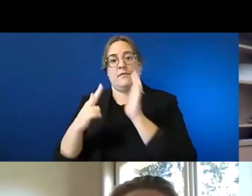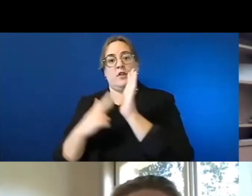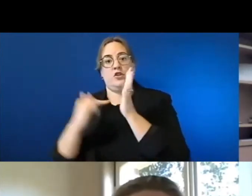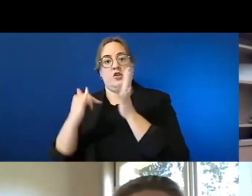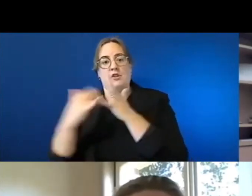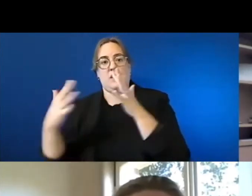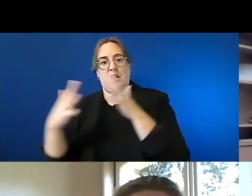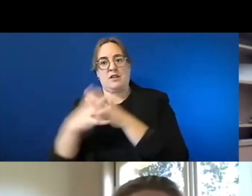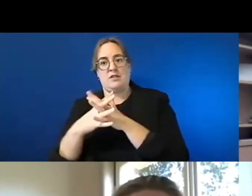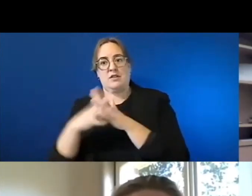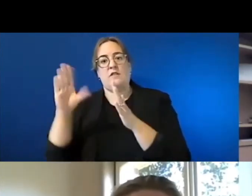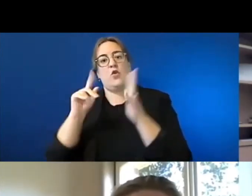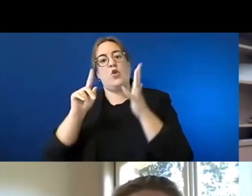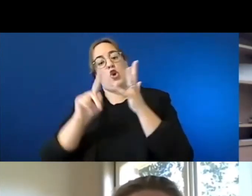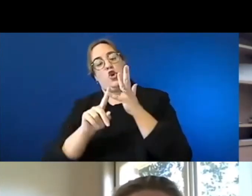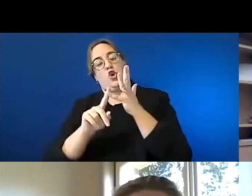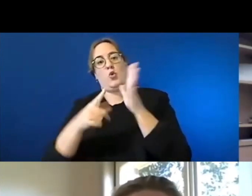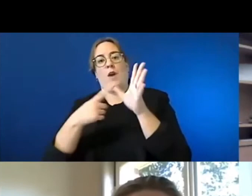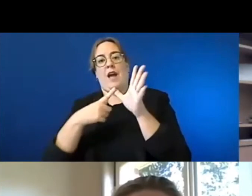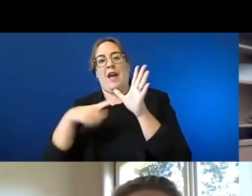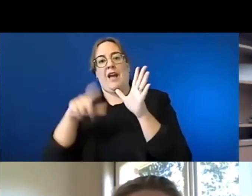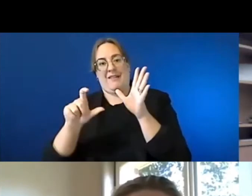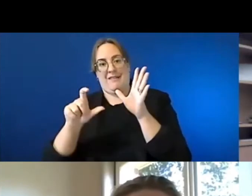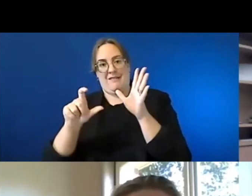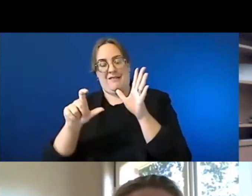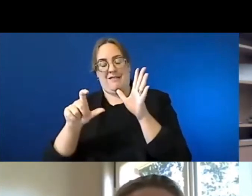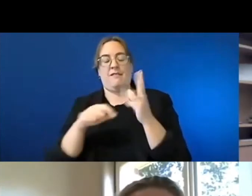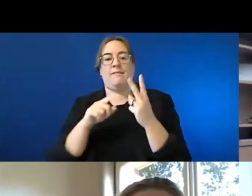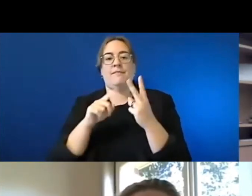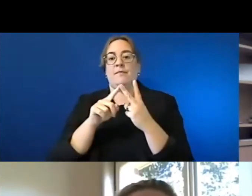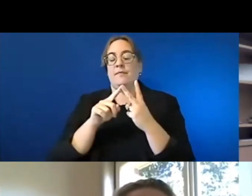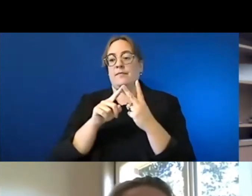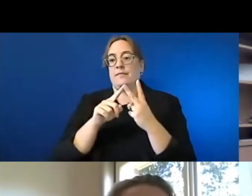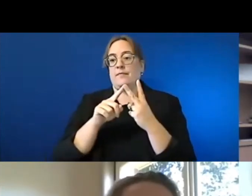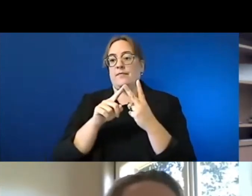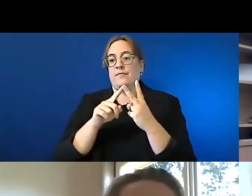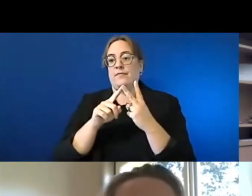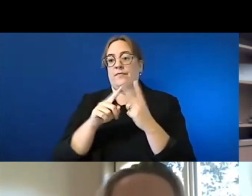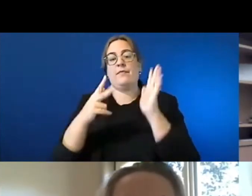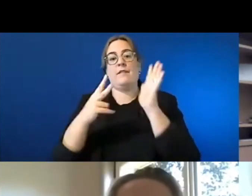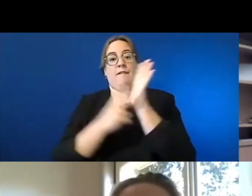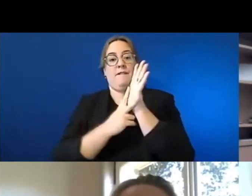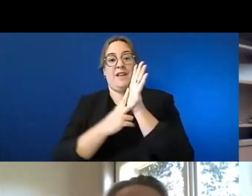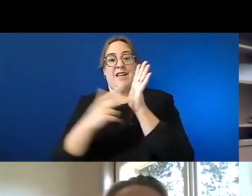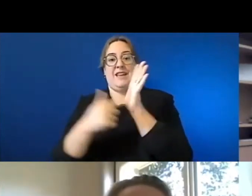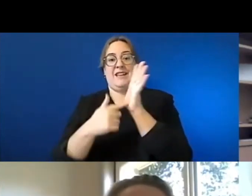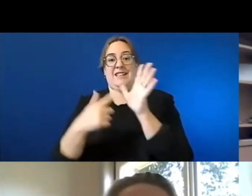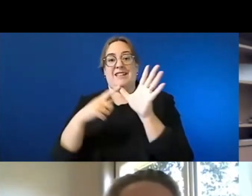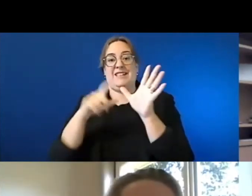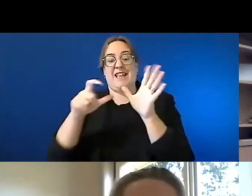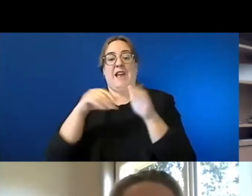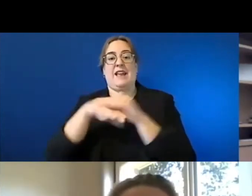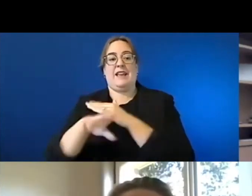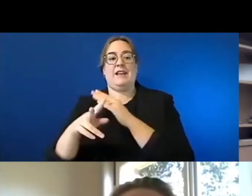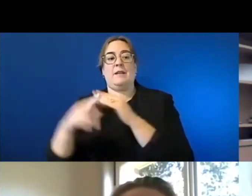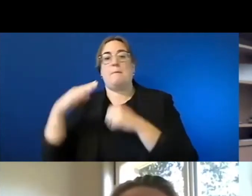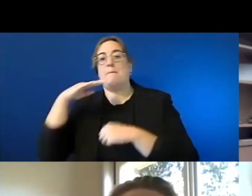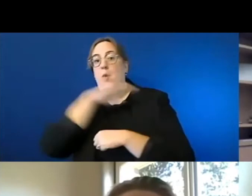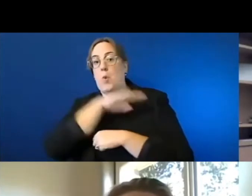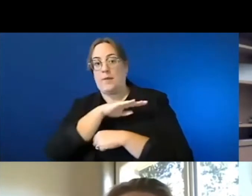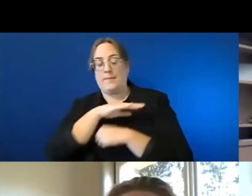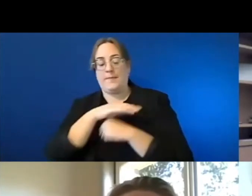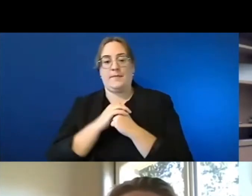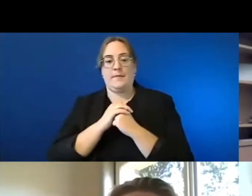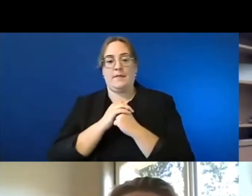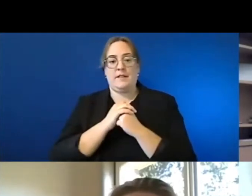it's UAC. Beautiful, thanks. Steph? It's VTAC in Victoria. Thanks. And Liz? Once